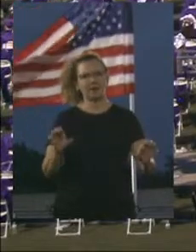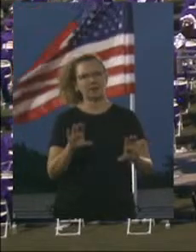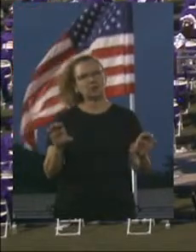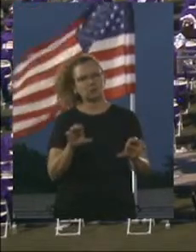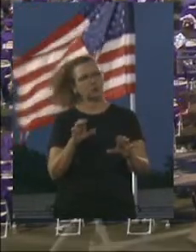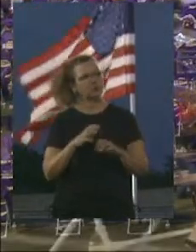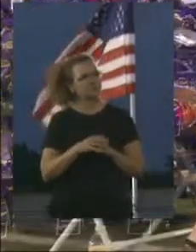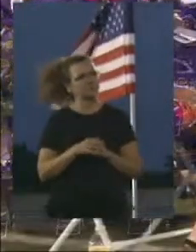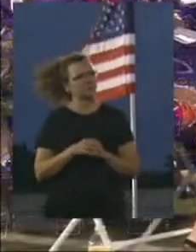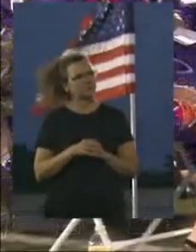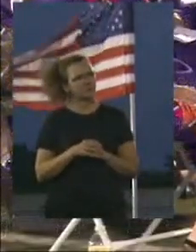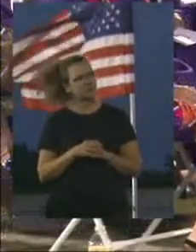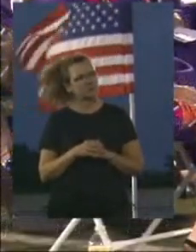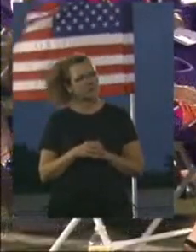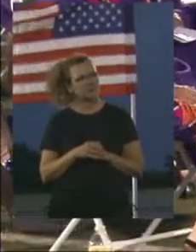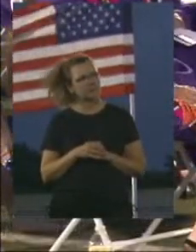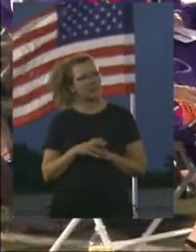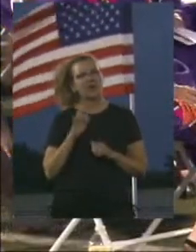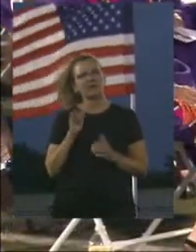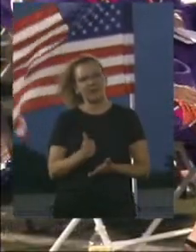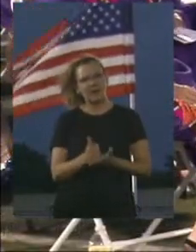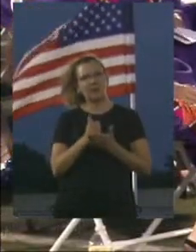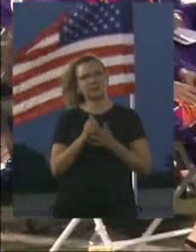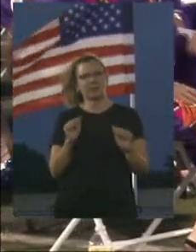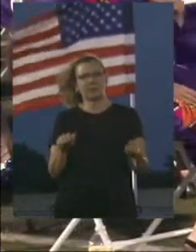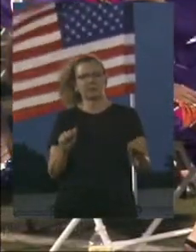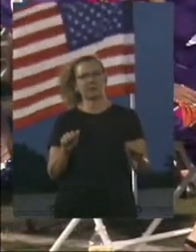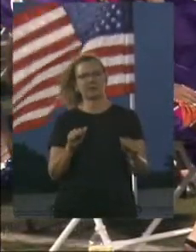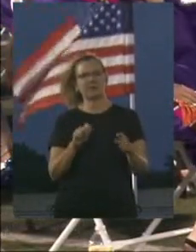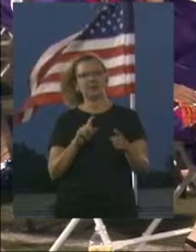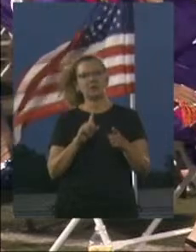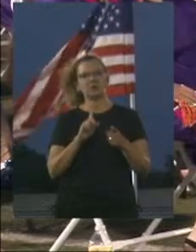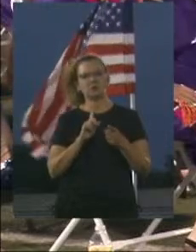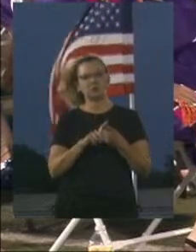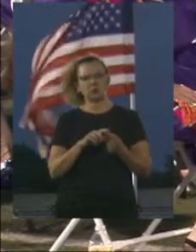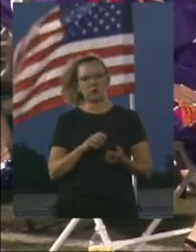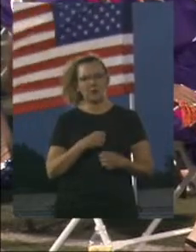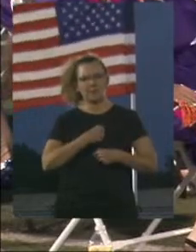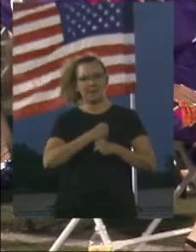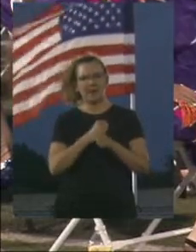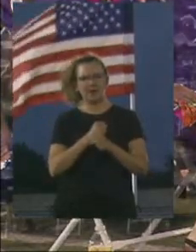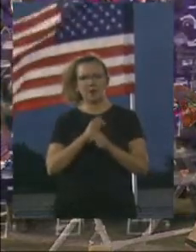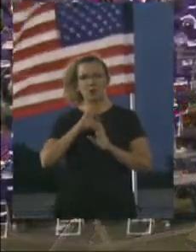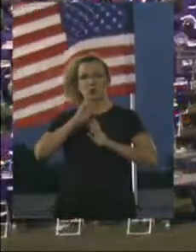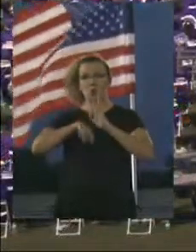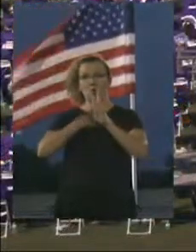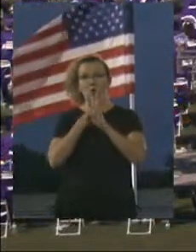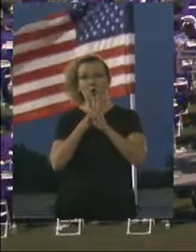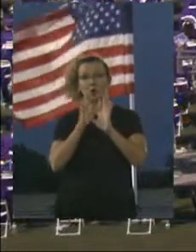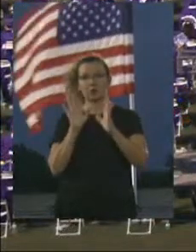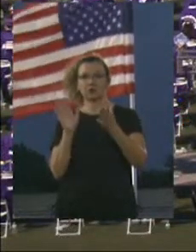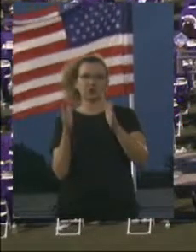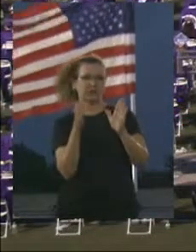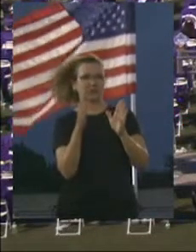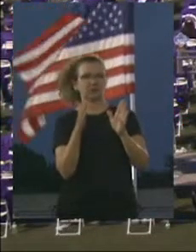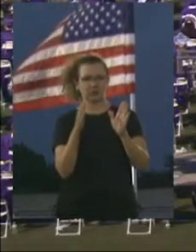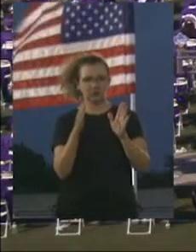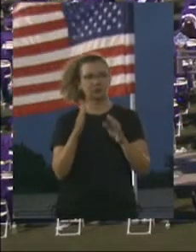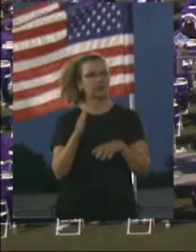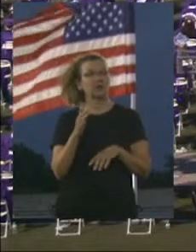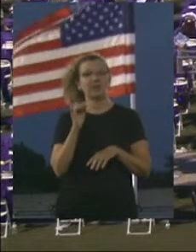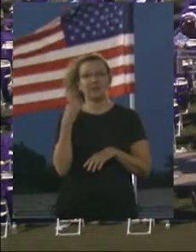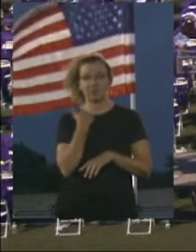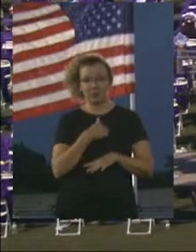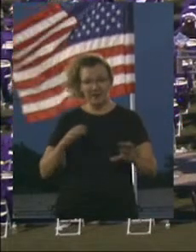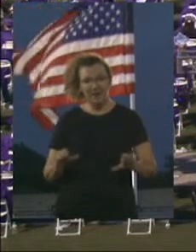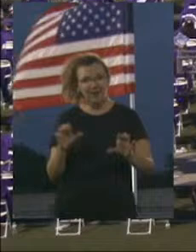and at least the possibility of sending the spinning top of a world in a different direction. And if we do act,